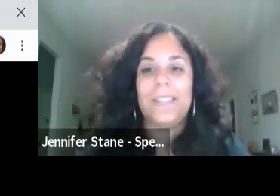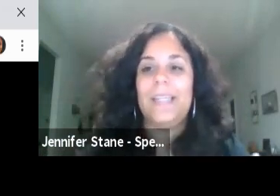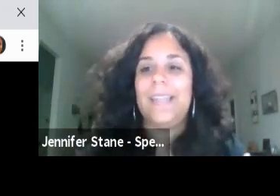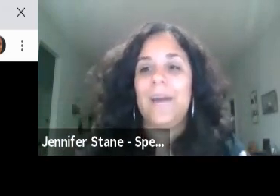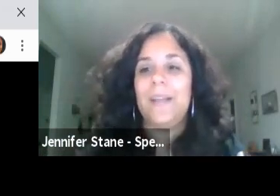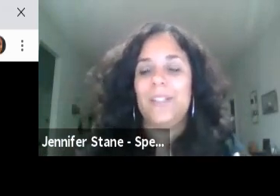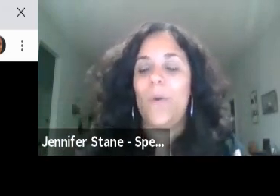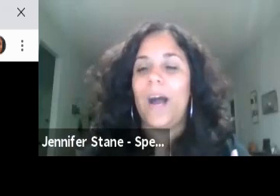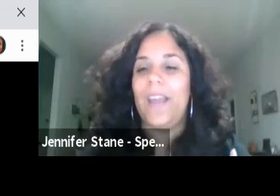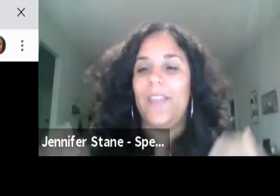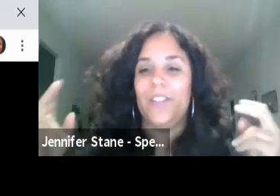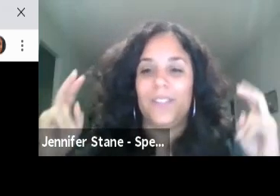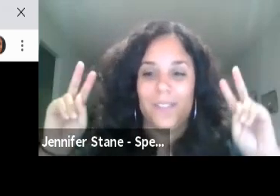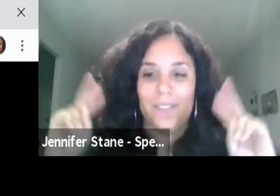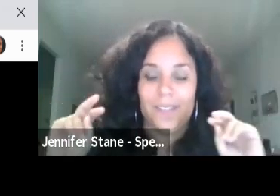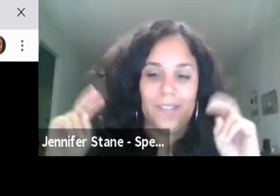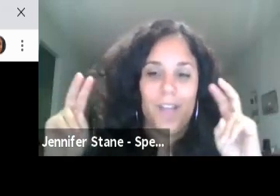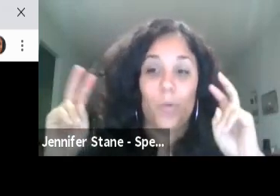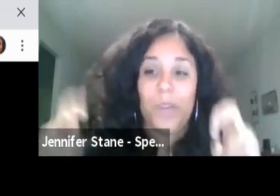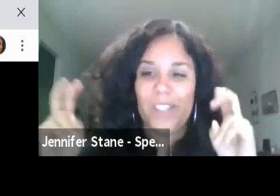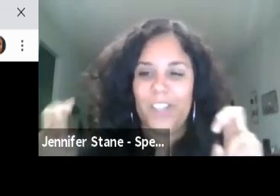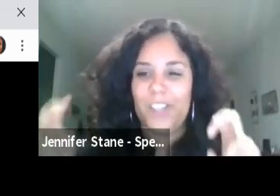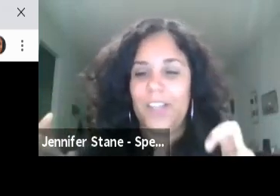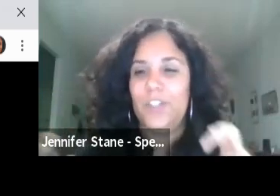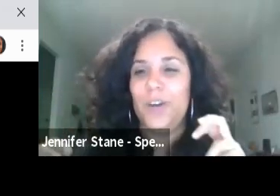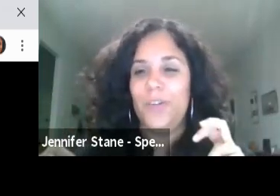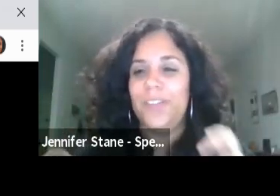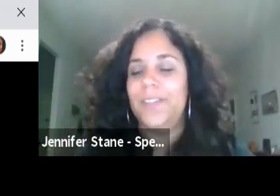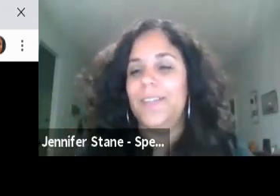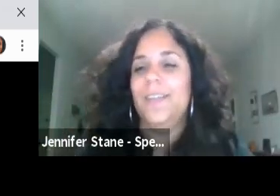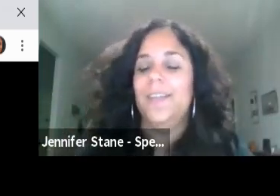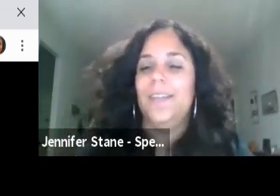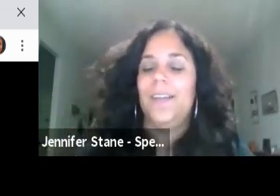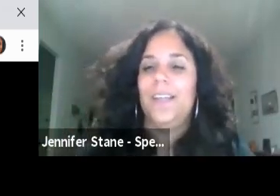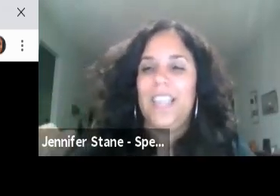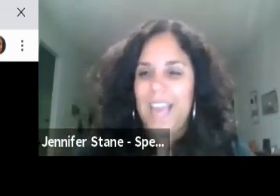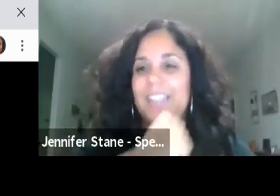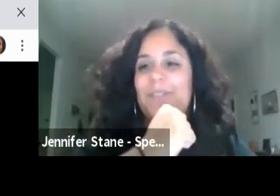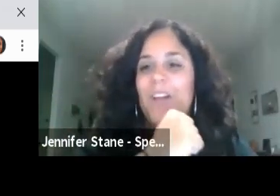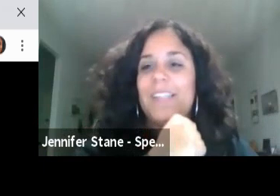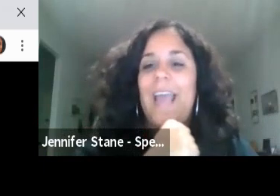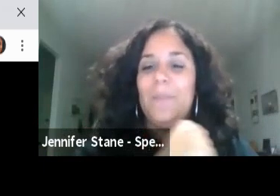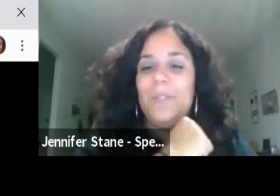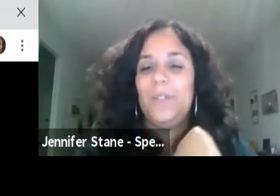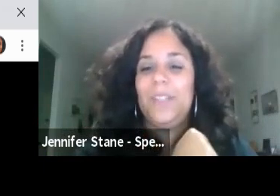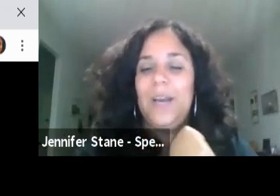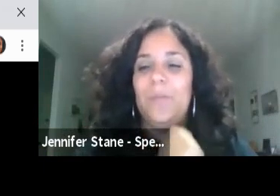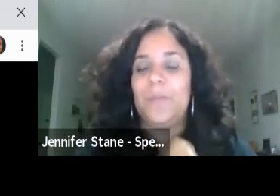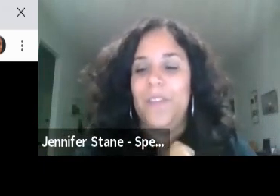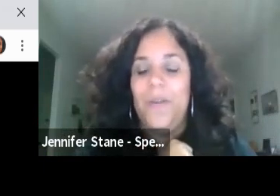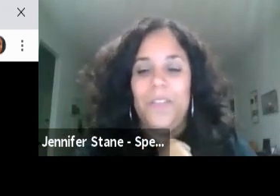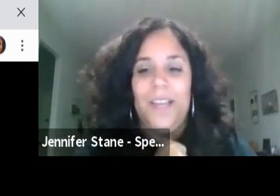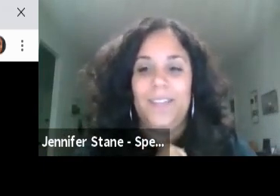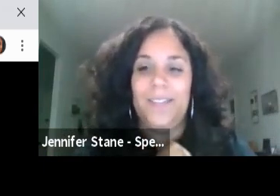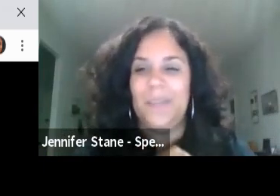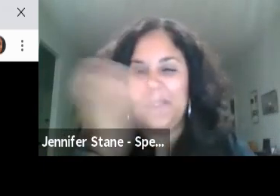Anybody want to take a stab as to why there's not research that shows, yes, flossing absolutely helps